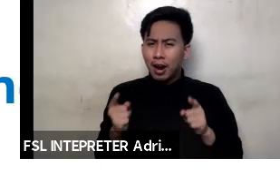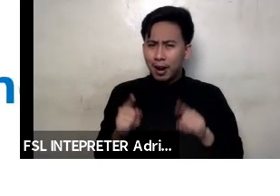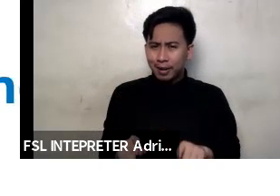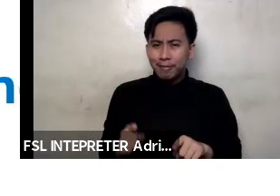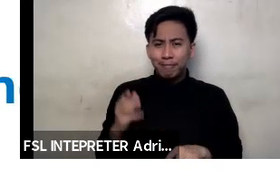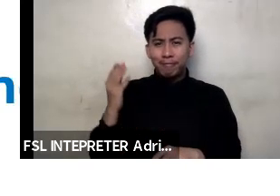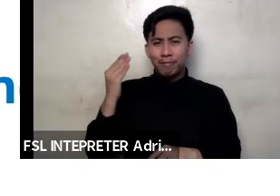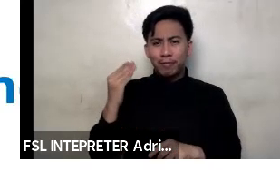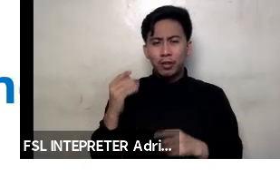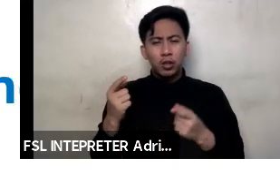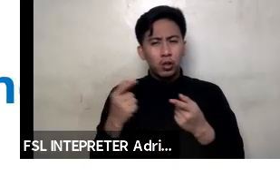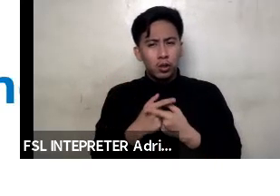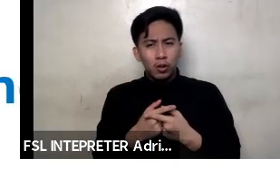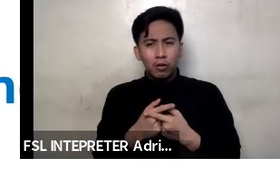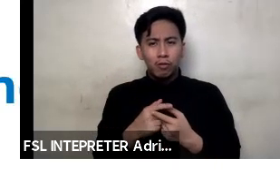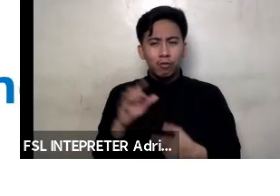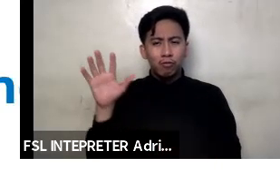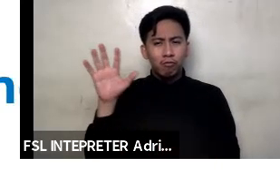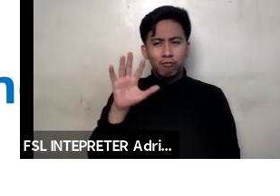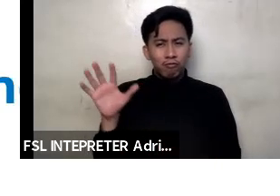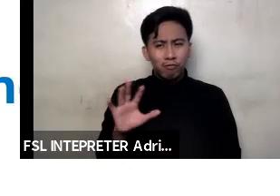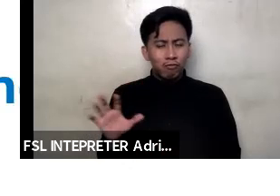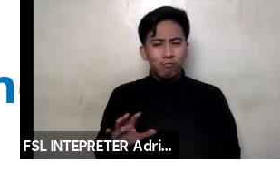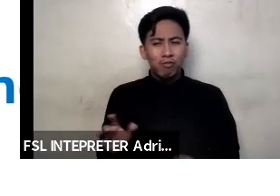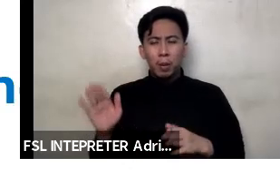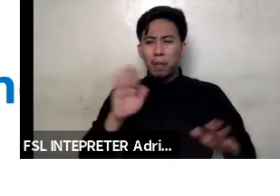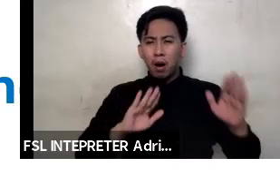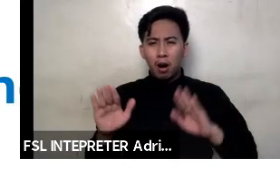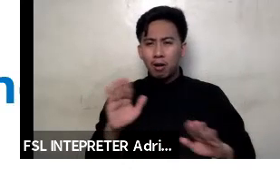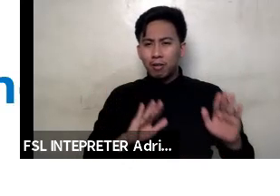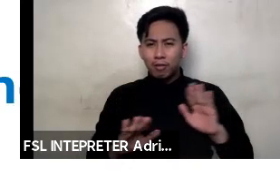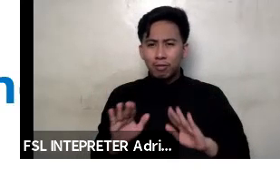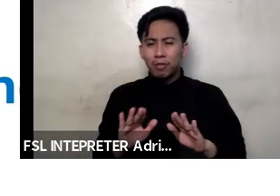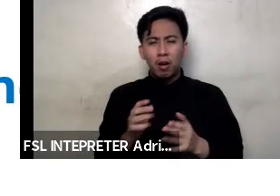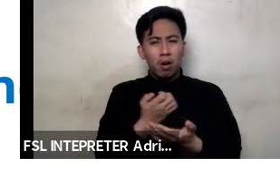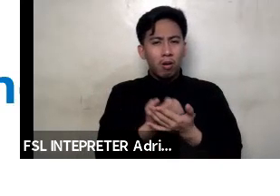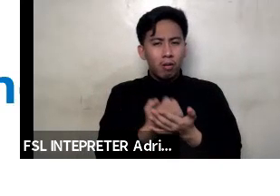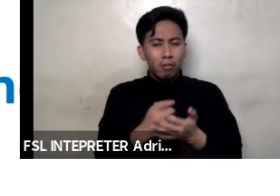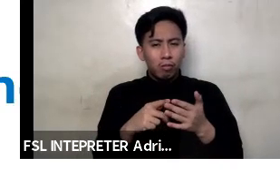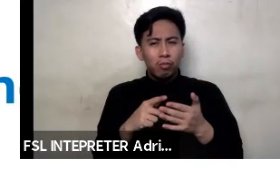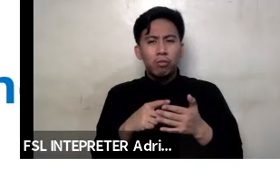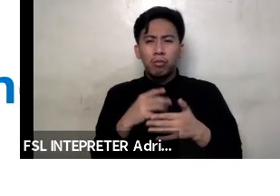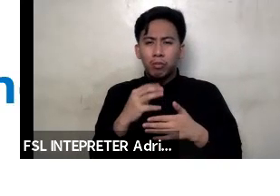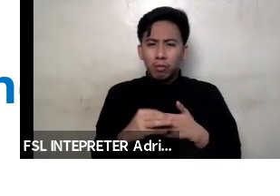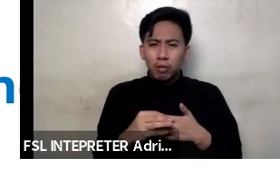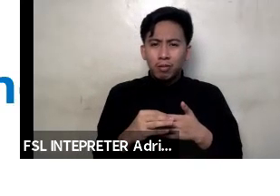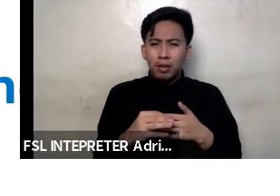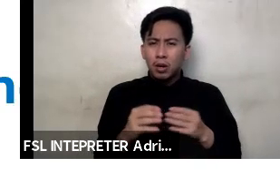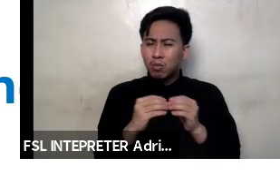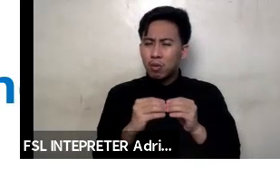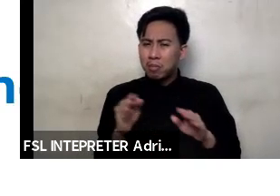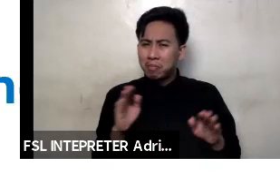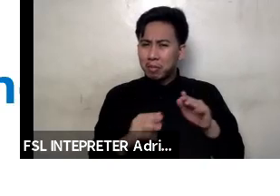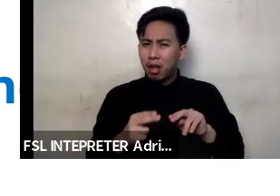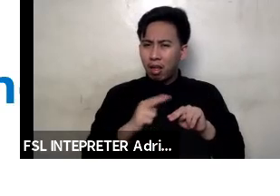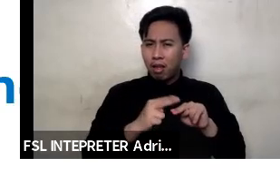of conflict, climate problem, and extremes of economic slowdown turns have increased significantly. Second is